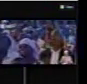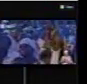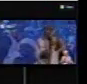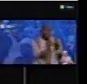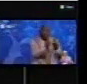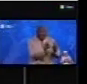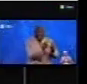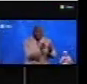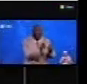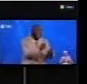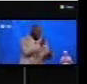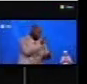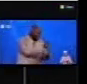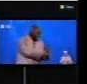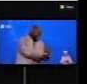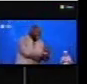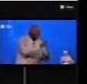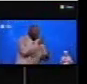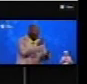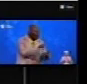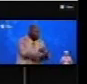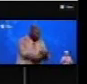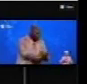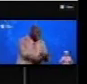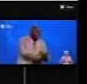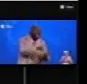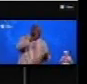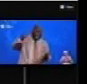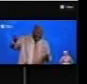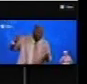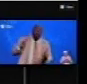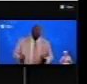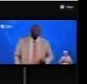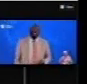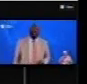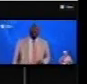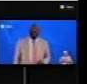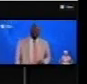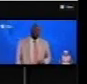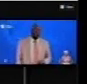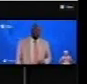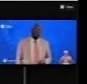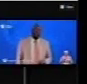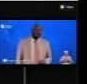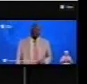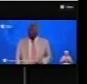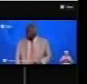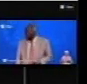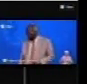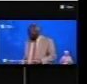to praise him. Let's begin to adore him. Open your mouth and worship the name of the Lord.